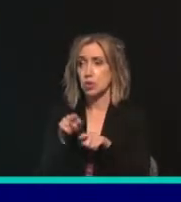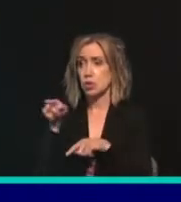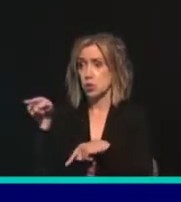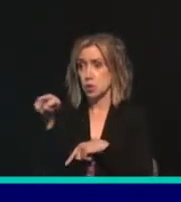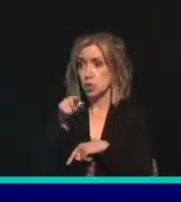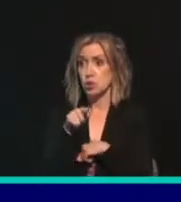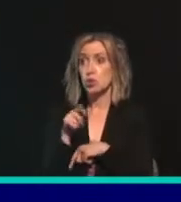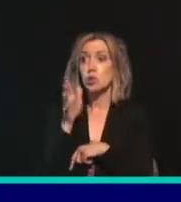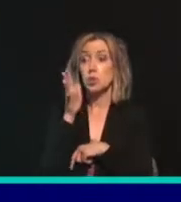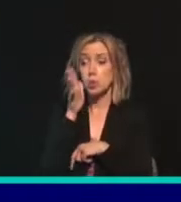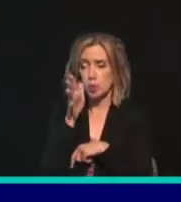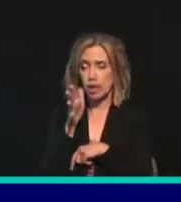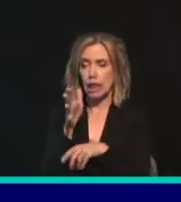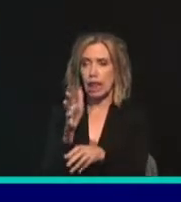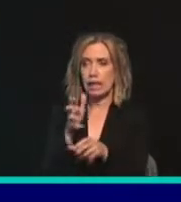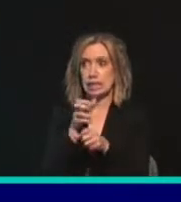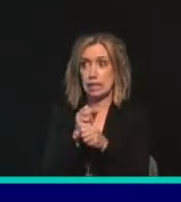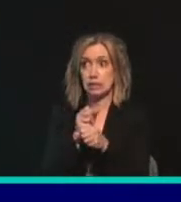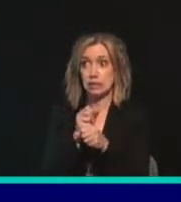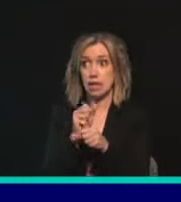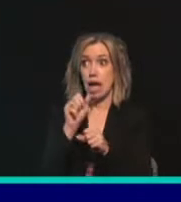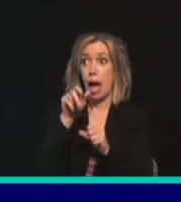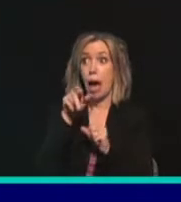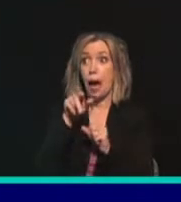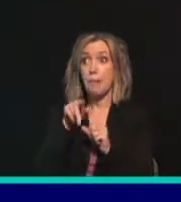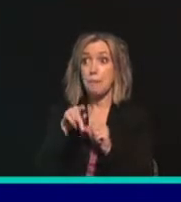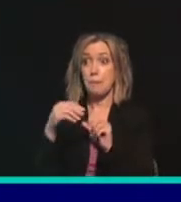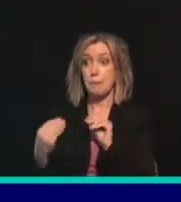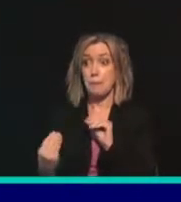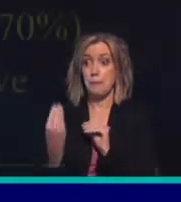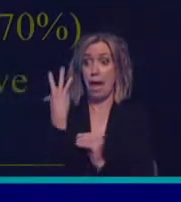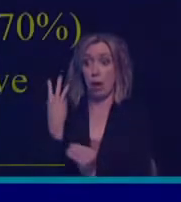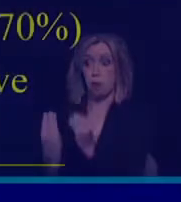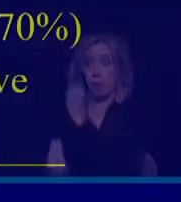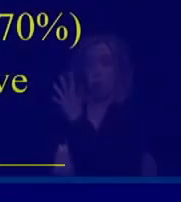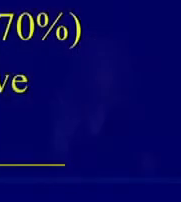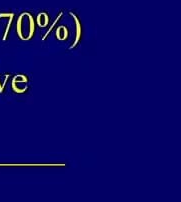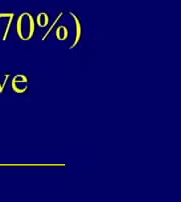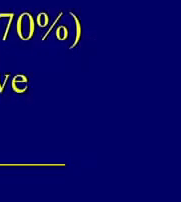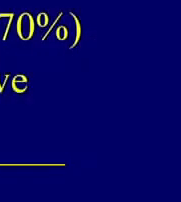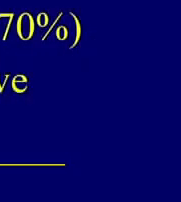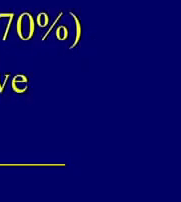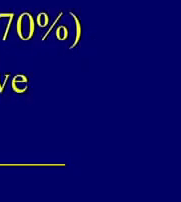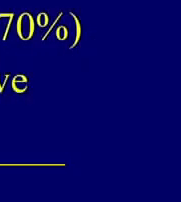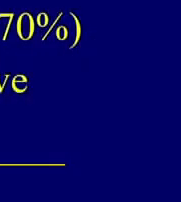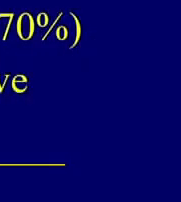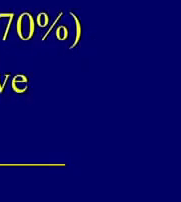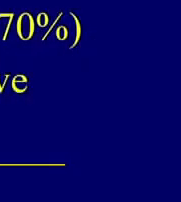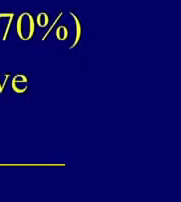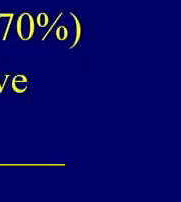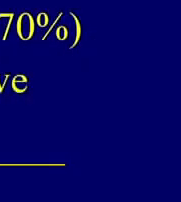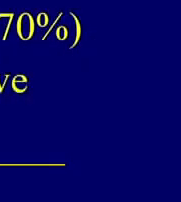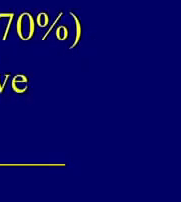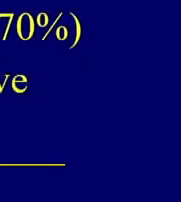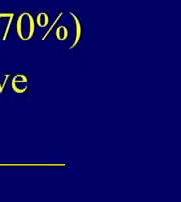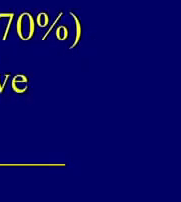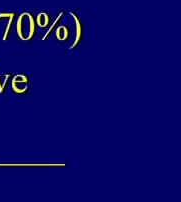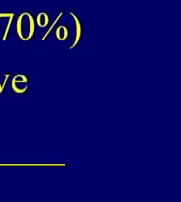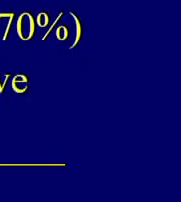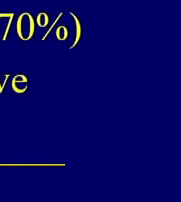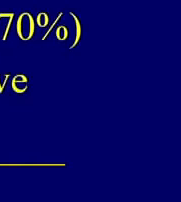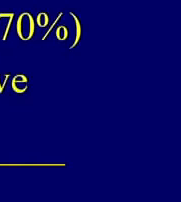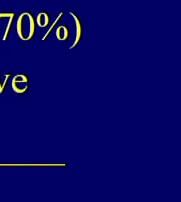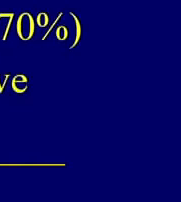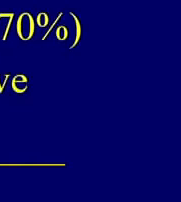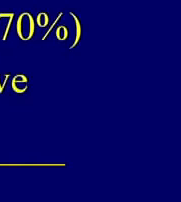there yet probably, but it will be there. The most common cause of Alzheimer's